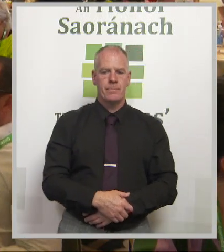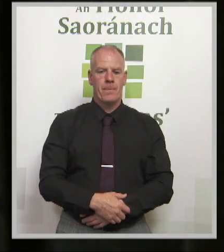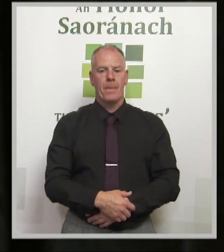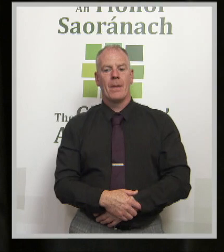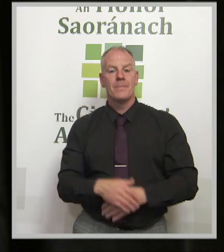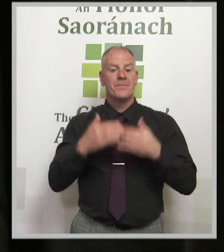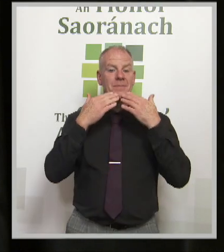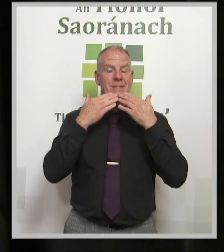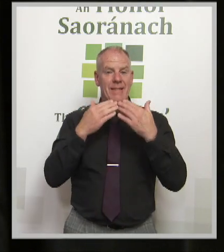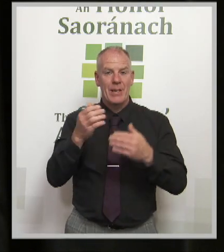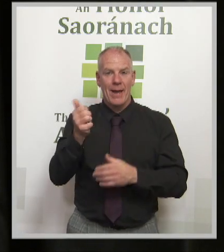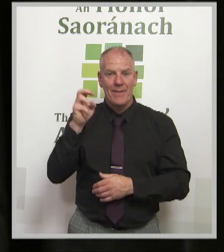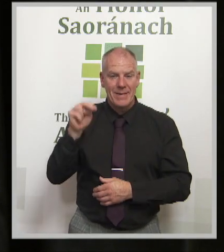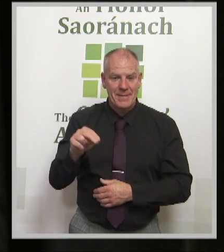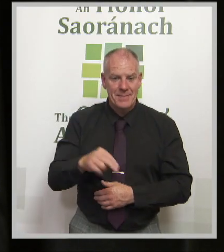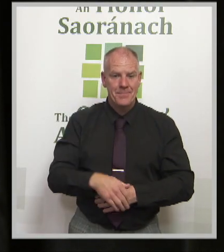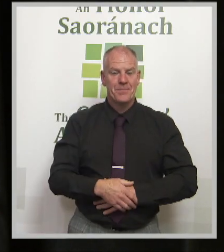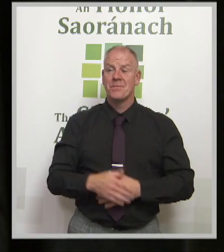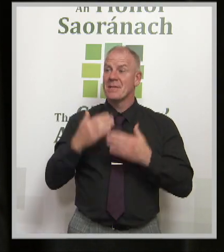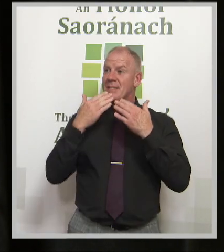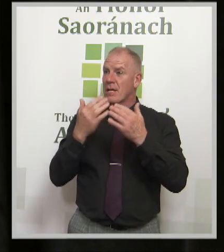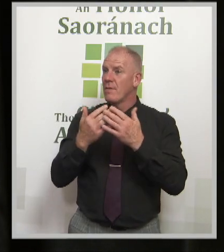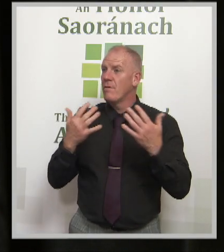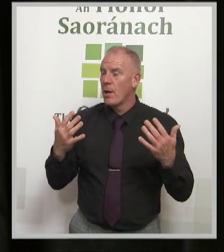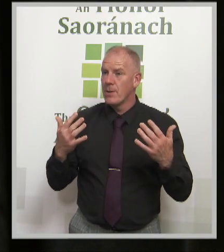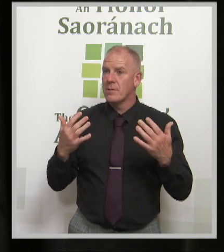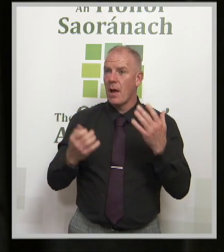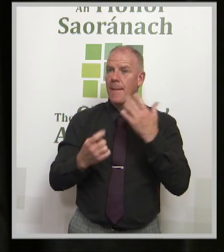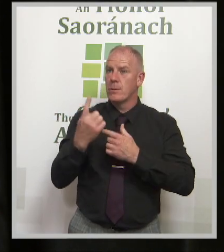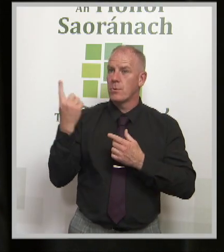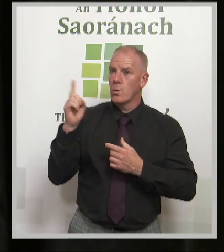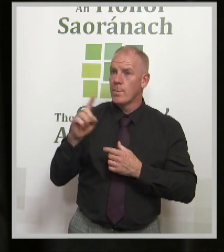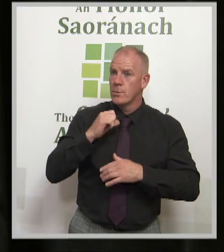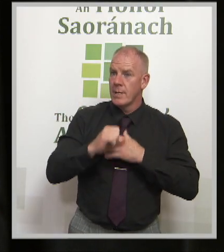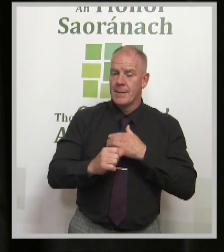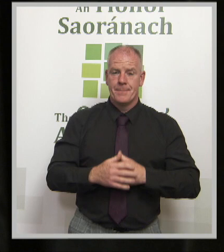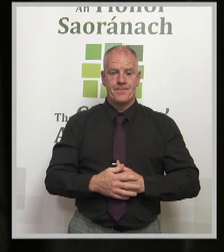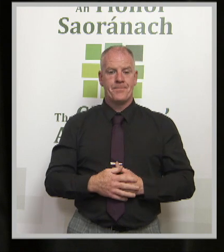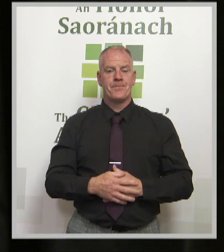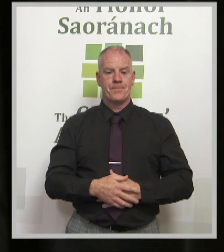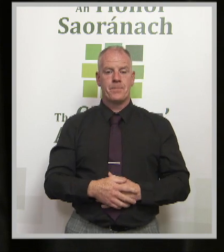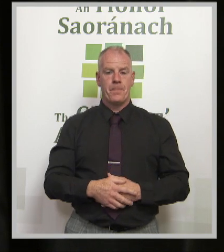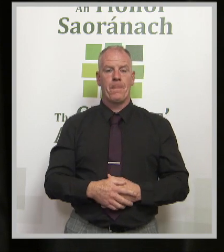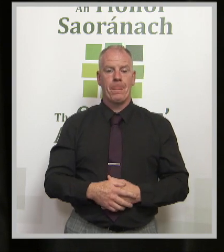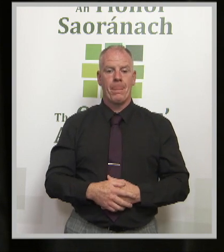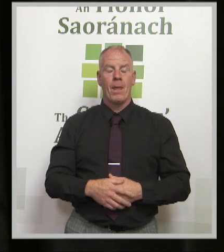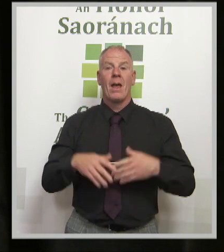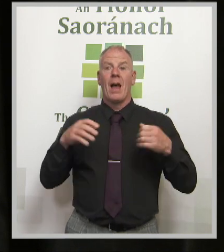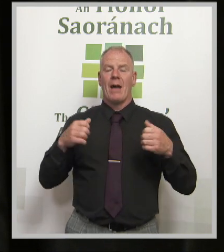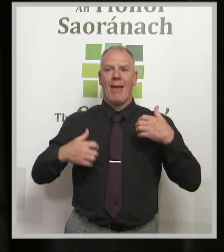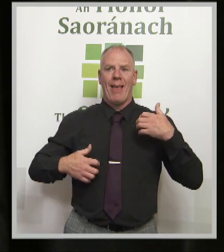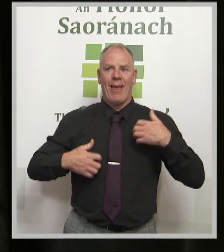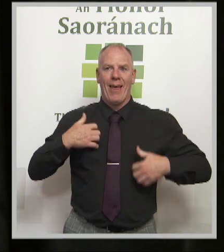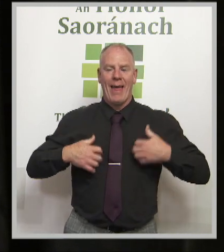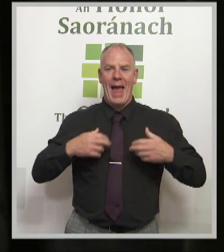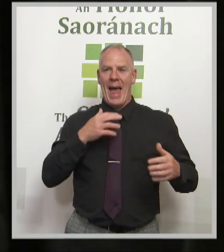Gordon Mahagut, Even, thank you very much for the opportunity to be with you here today. I've got the exciting after